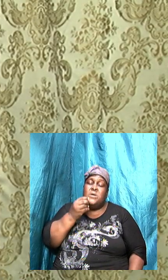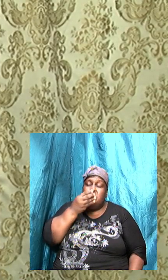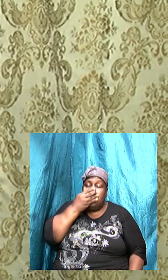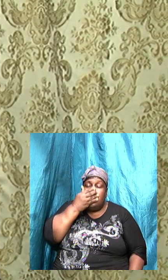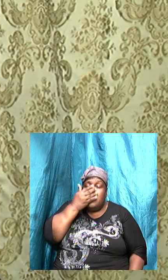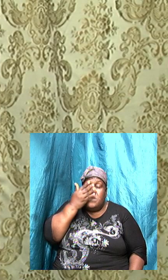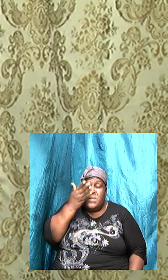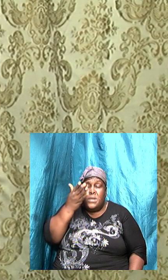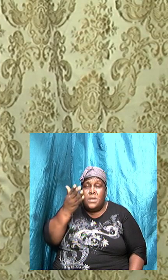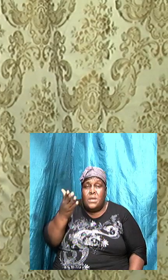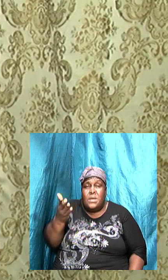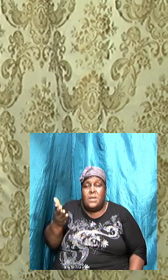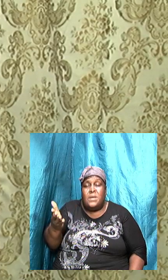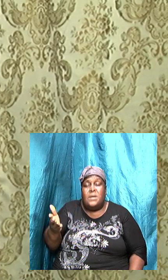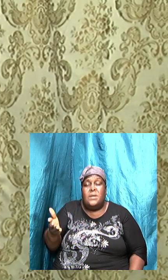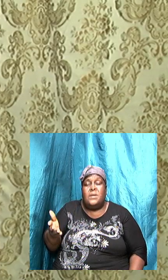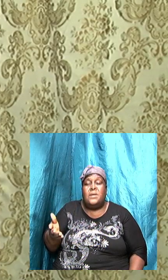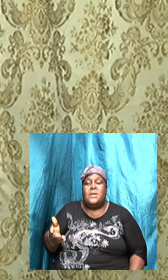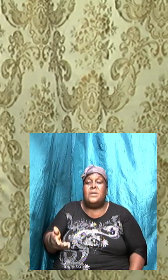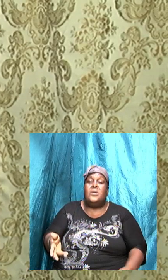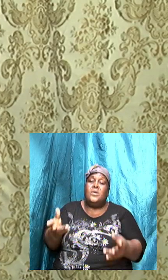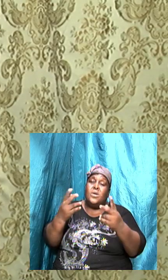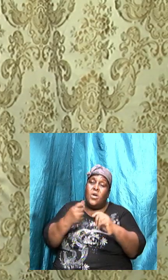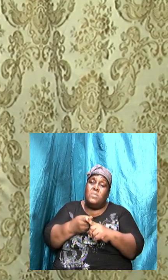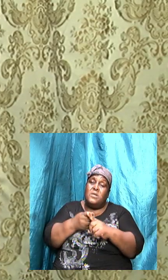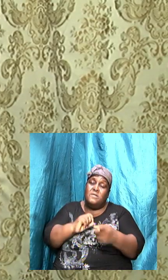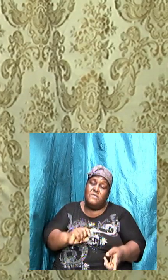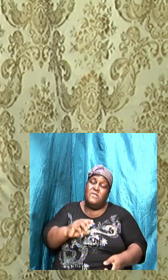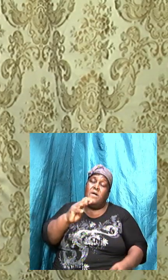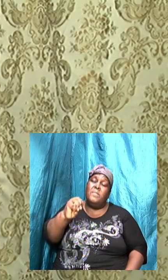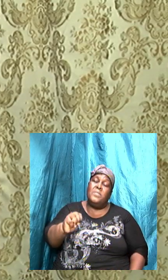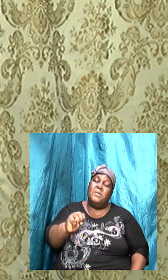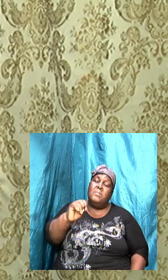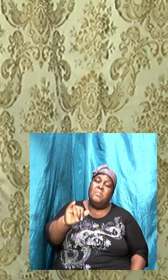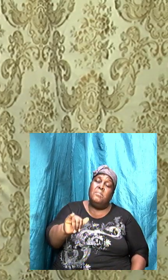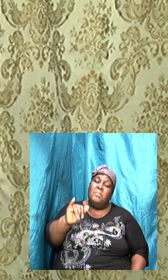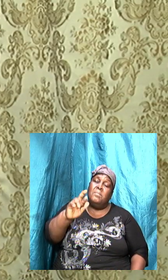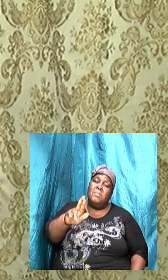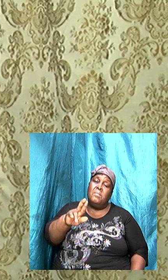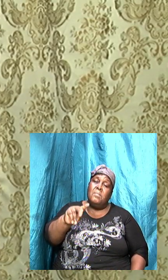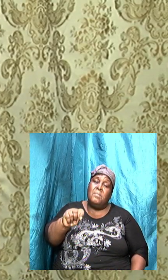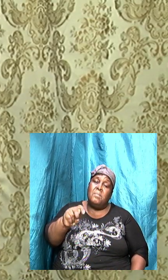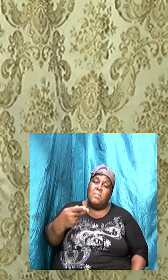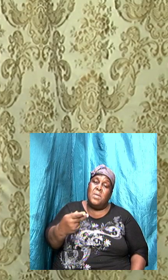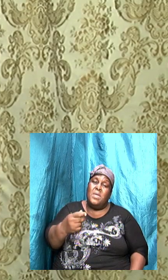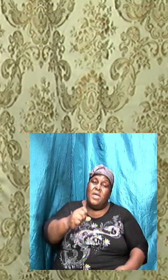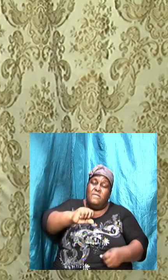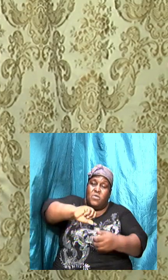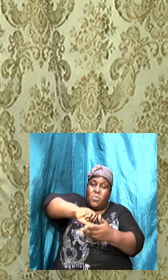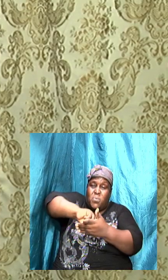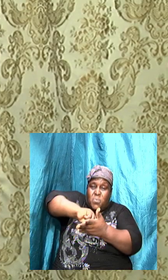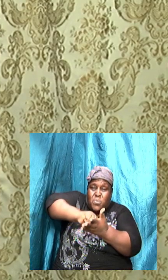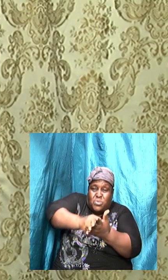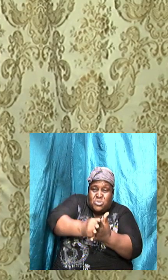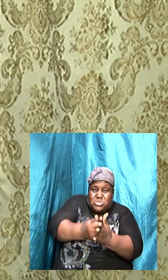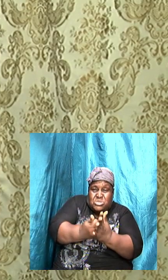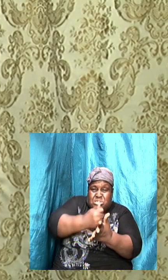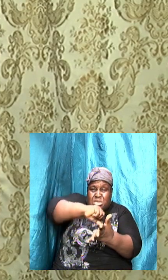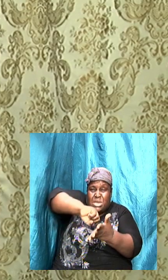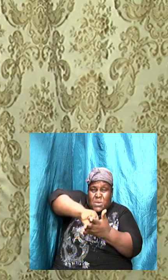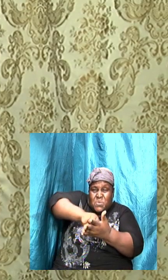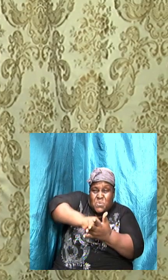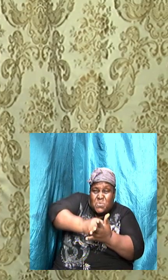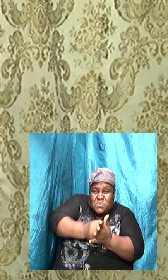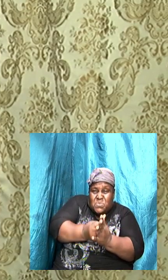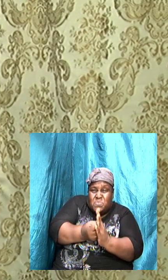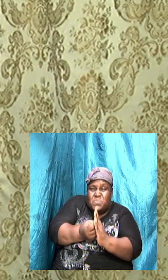smell, the sweet savor coming from the myrrh had to be crushed. And when it is crushed, the smell,